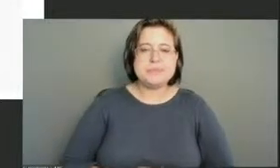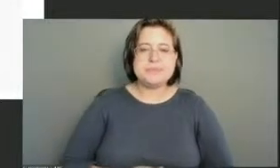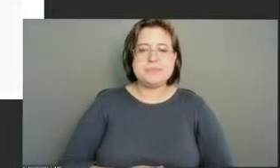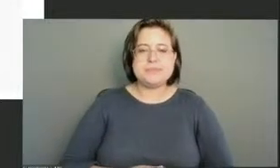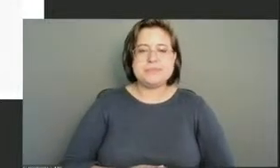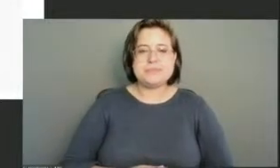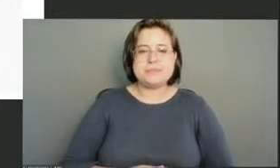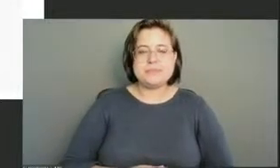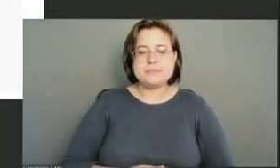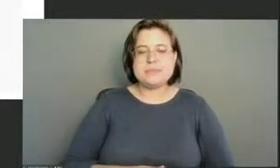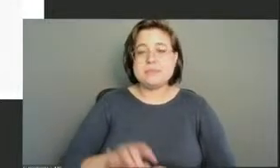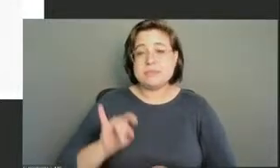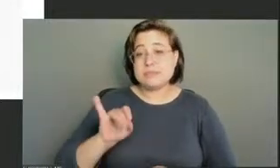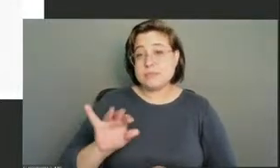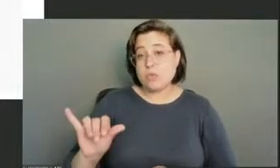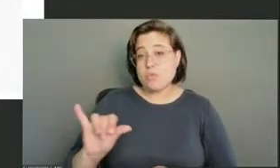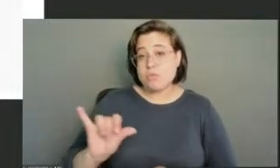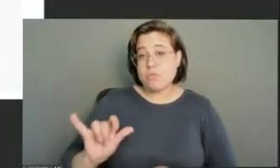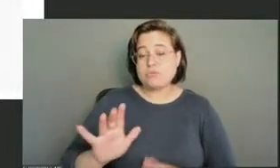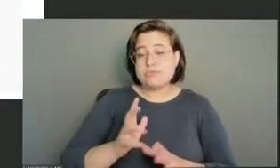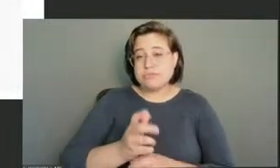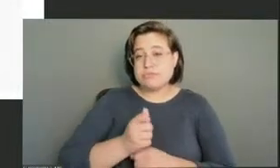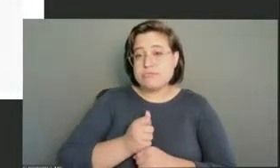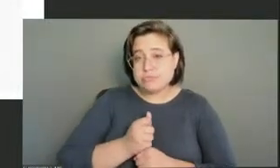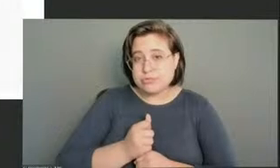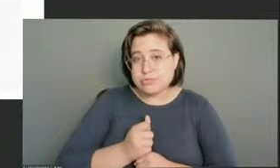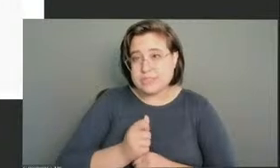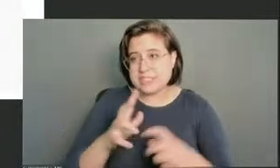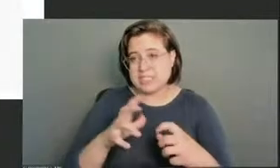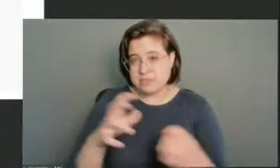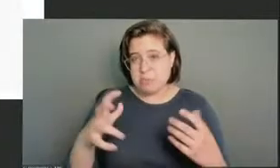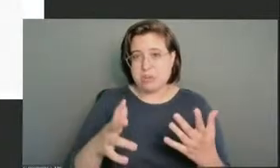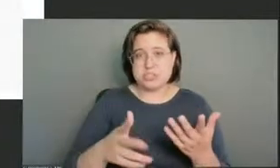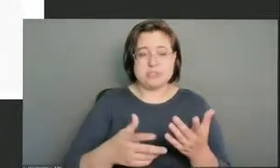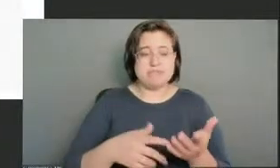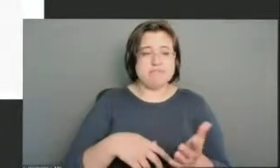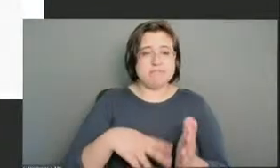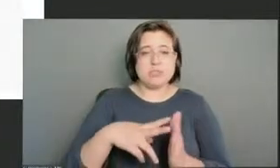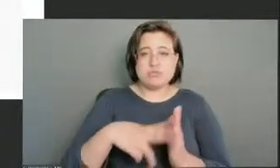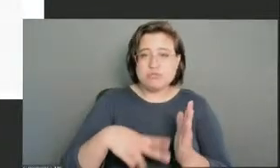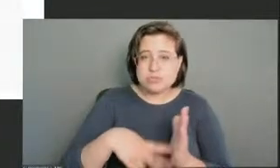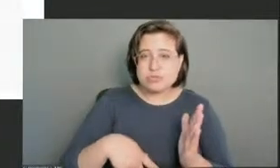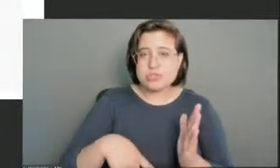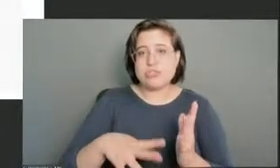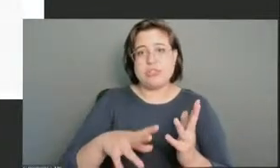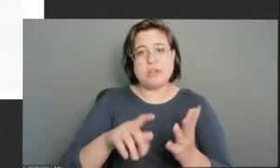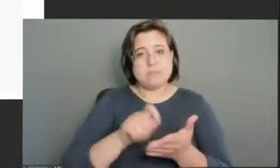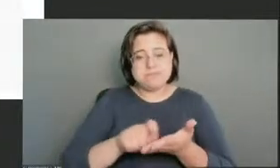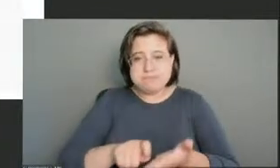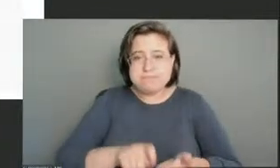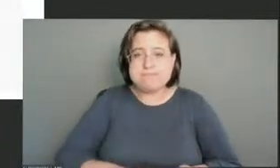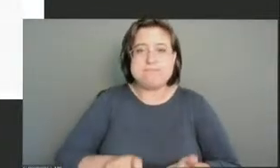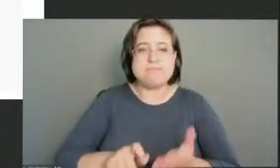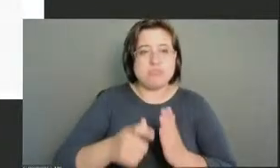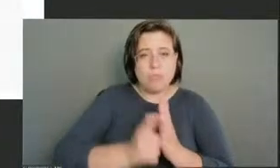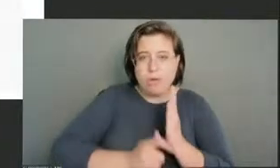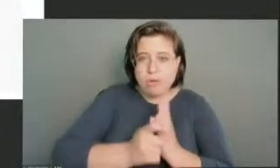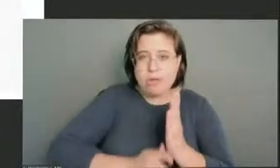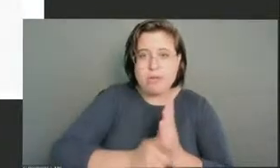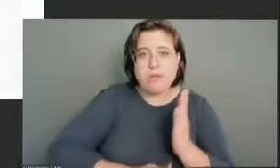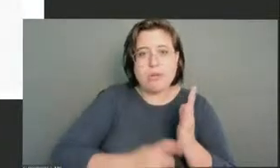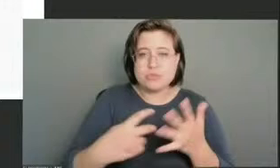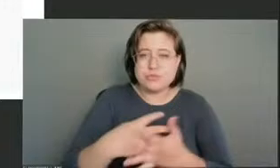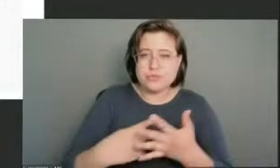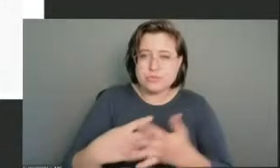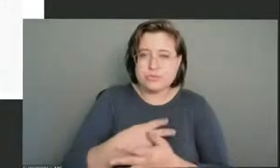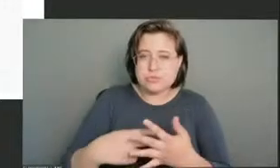received a robust literature reviewed on issues surrounding this topic, which our